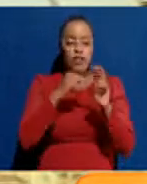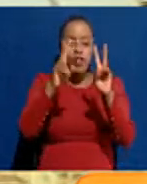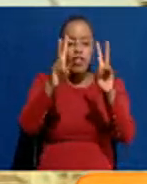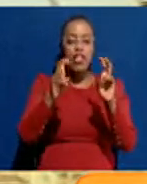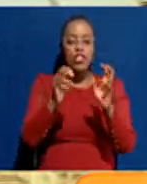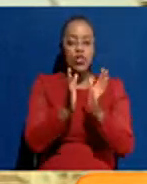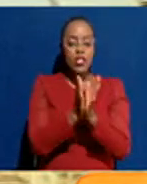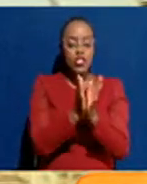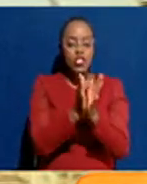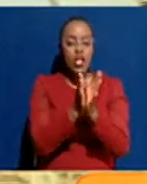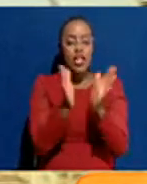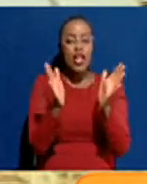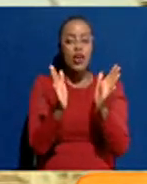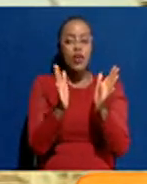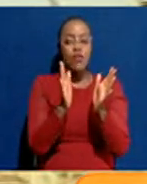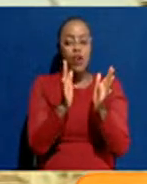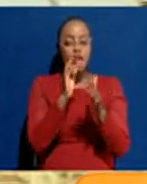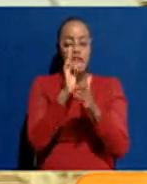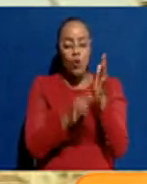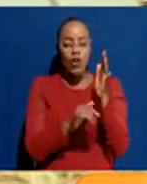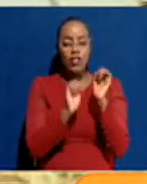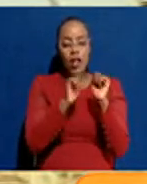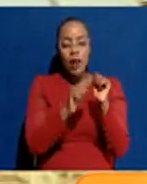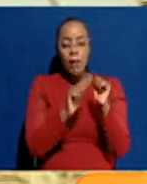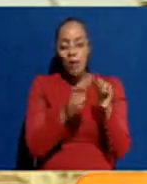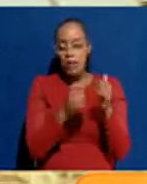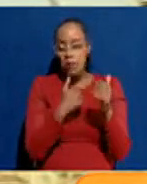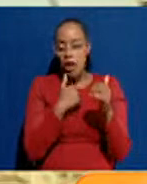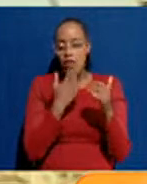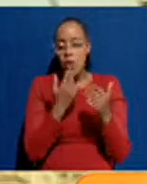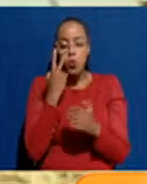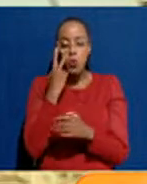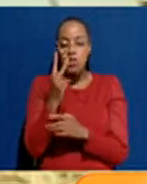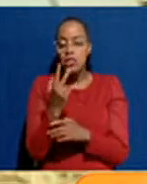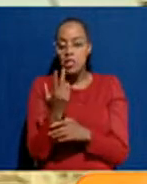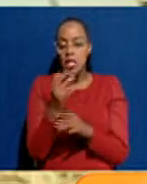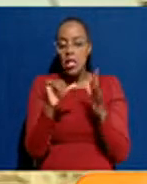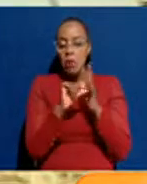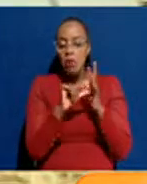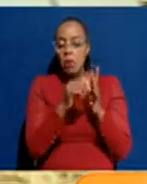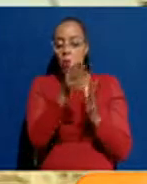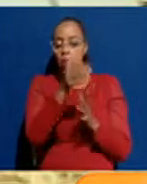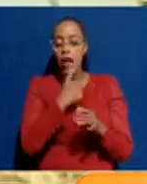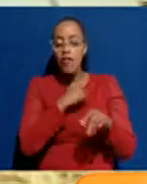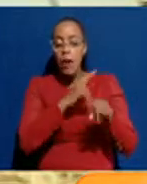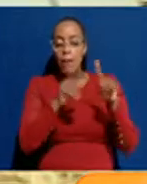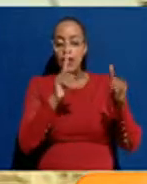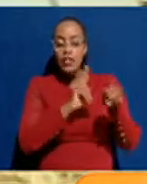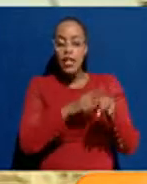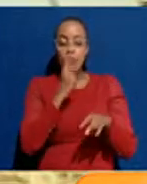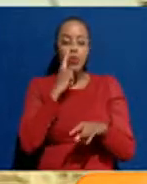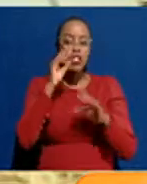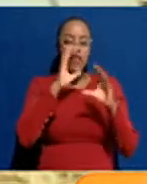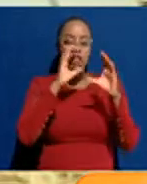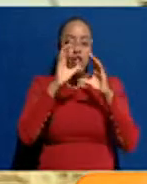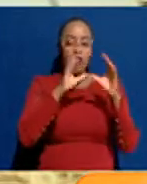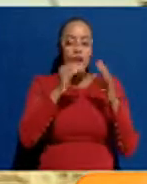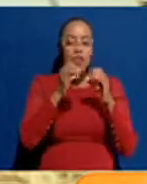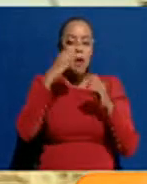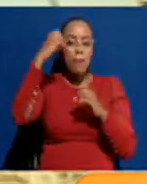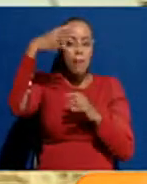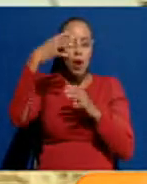that what may skew or what may look skewed mm-hmm. is the fact that when you look at the composition of power resources